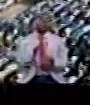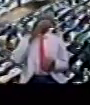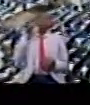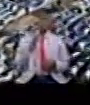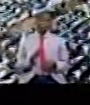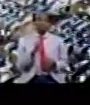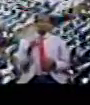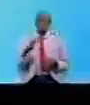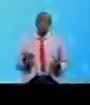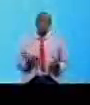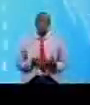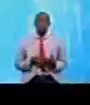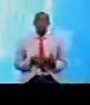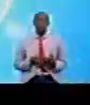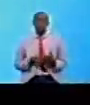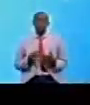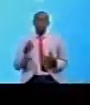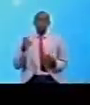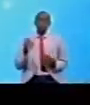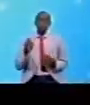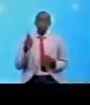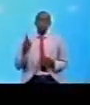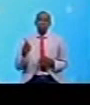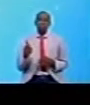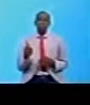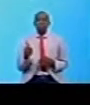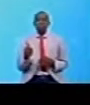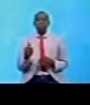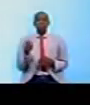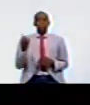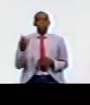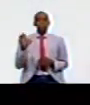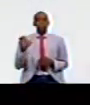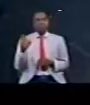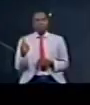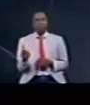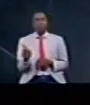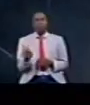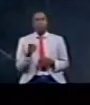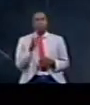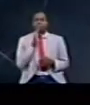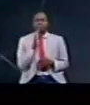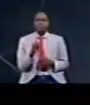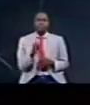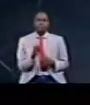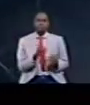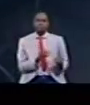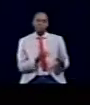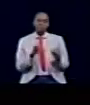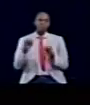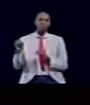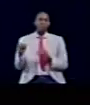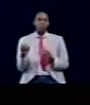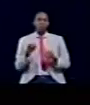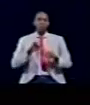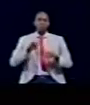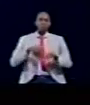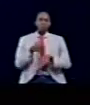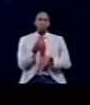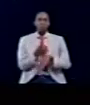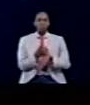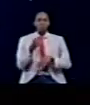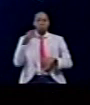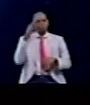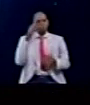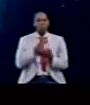been shielding, that have been keeping, that have been protecting, that have been preserving, and have been watching over our entire family. Shall we open